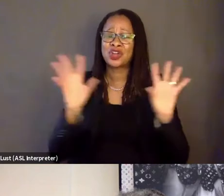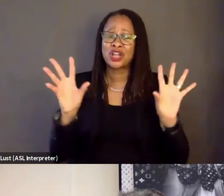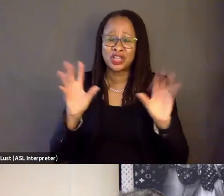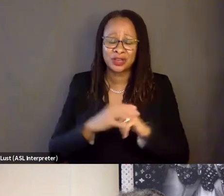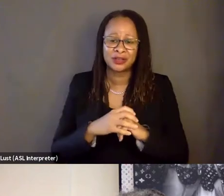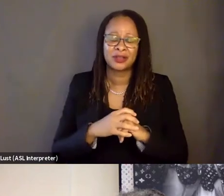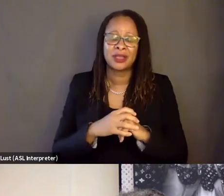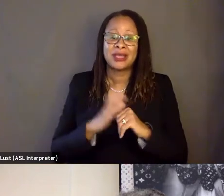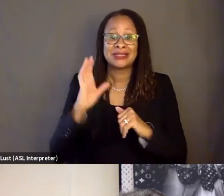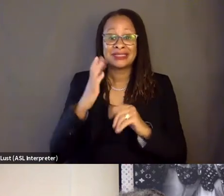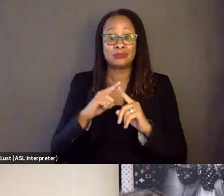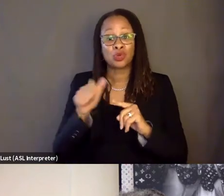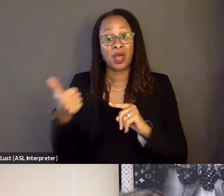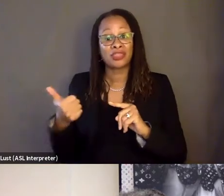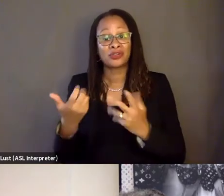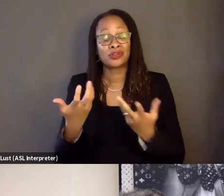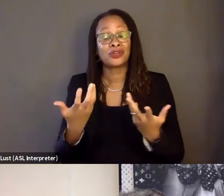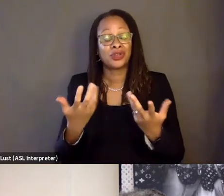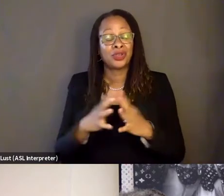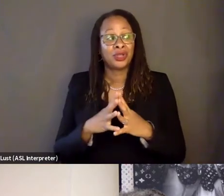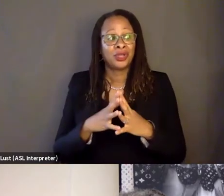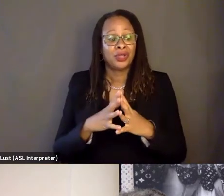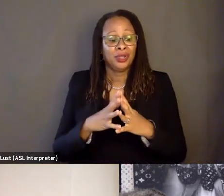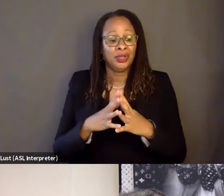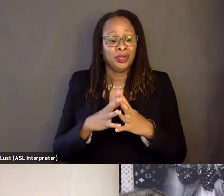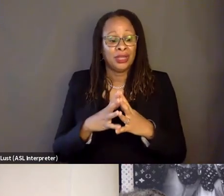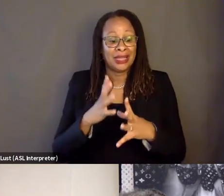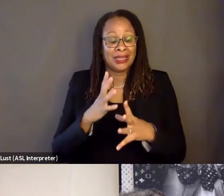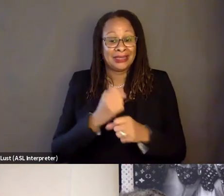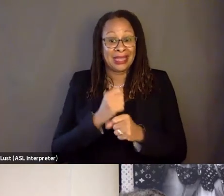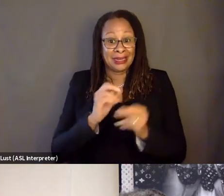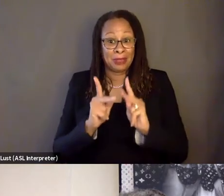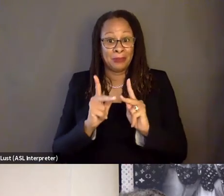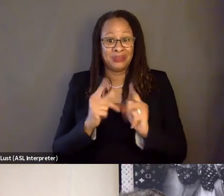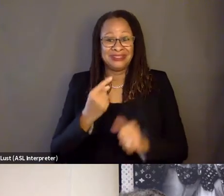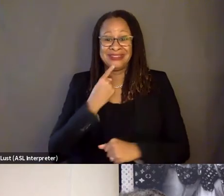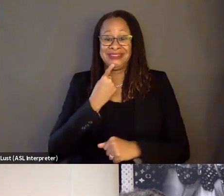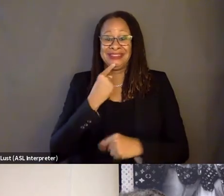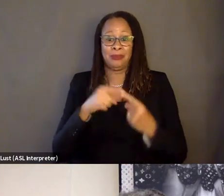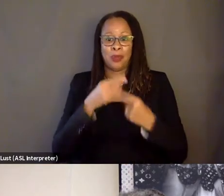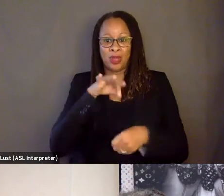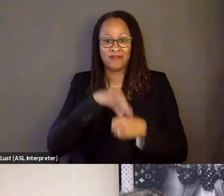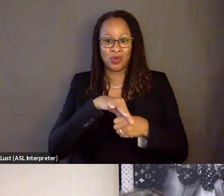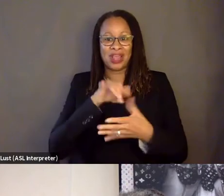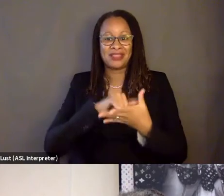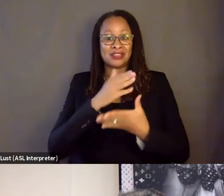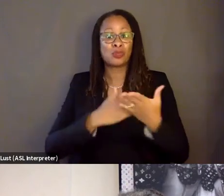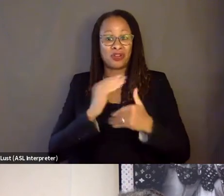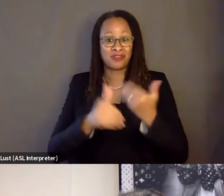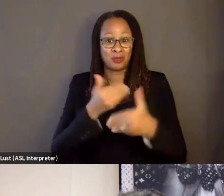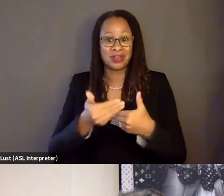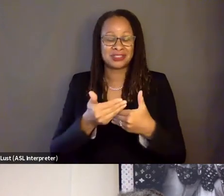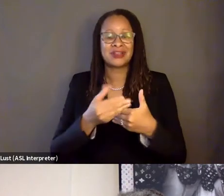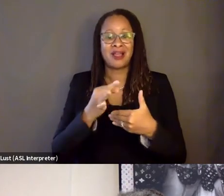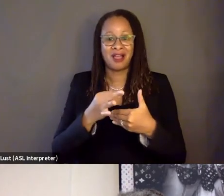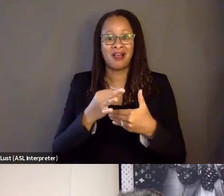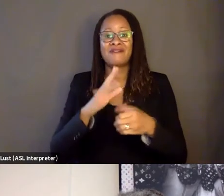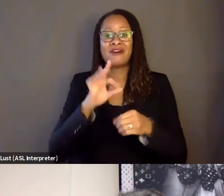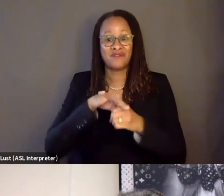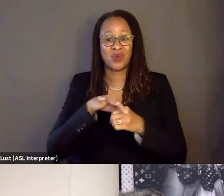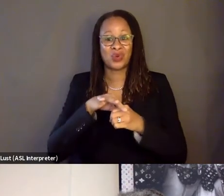know, it seems to others, but would be clear to me, that getting people discouraged about voting is a part of the process of voter